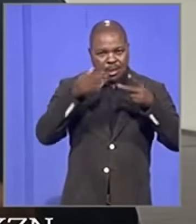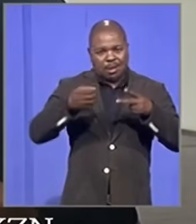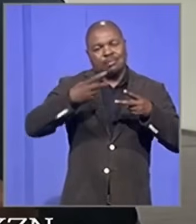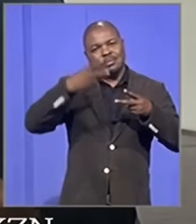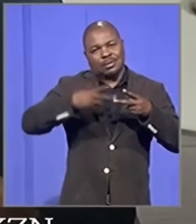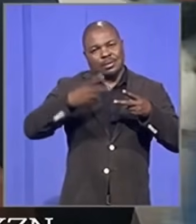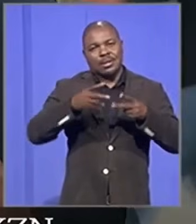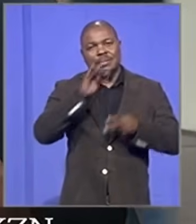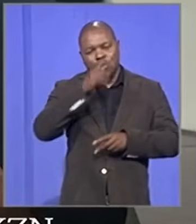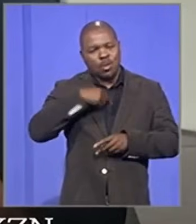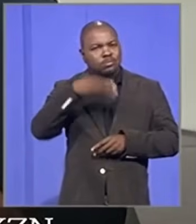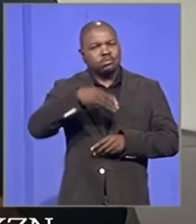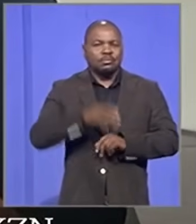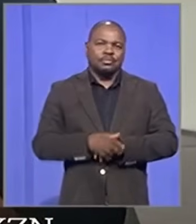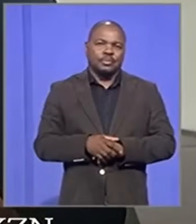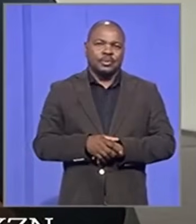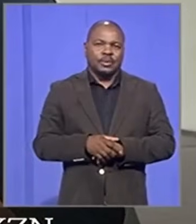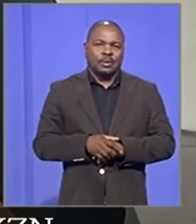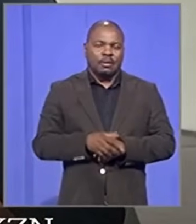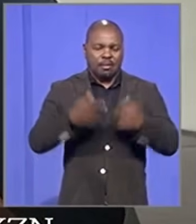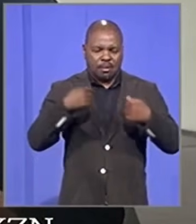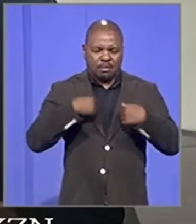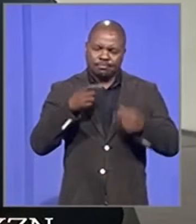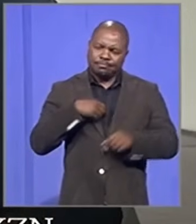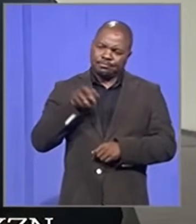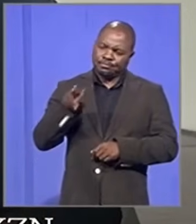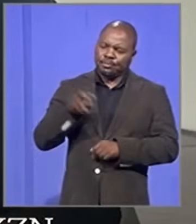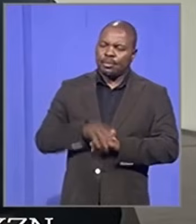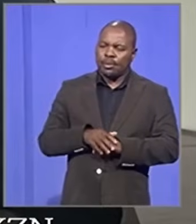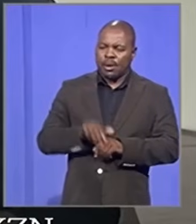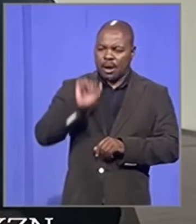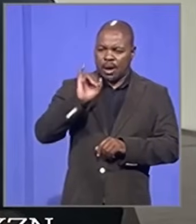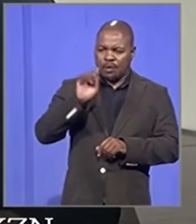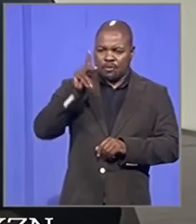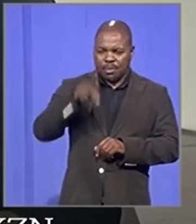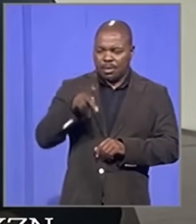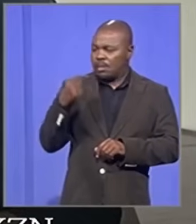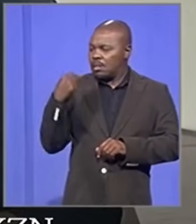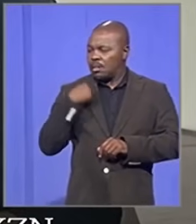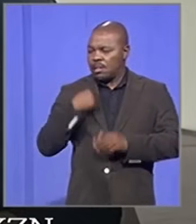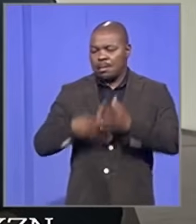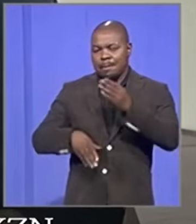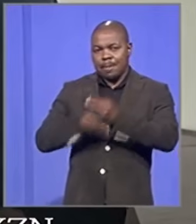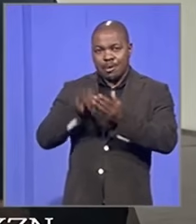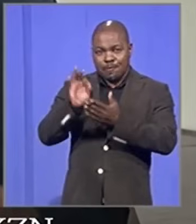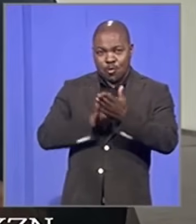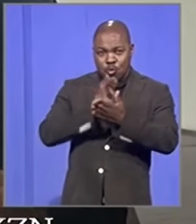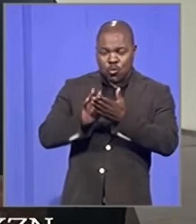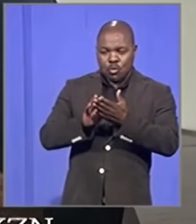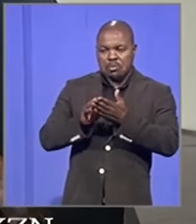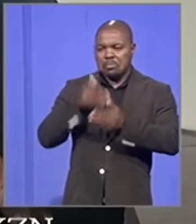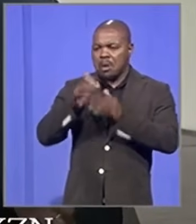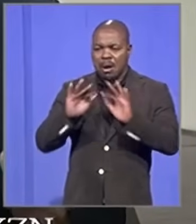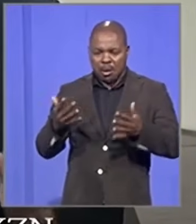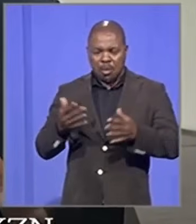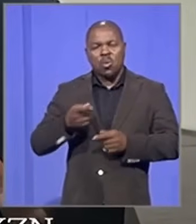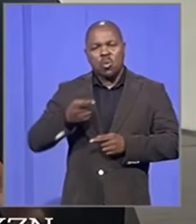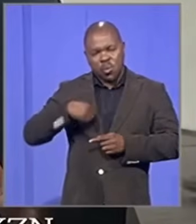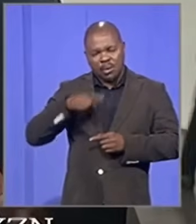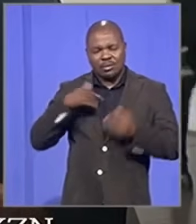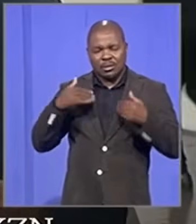there. And observing from the performance of the IFP in the recent by-elections, which started long time